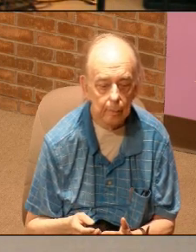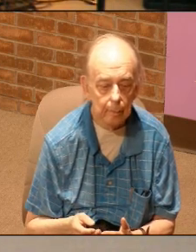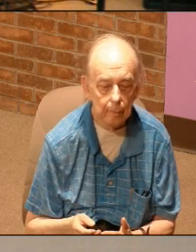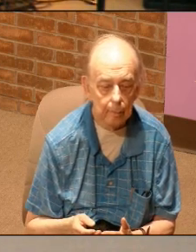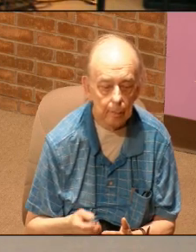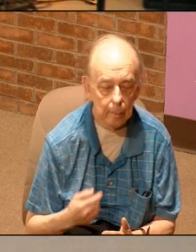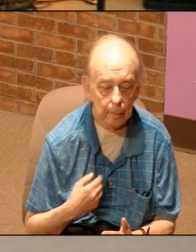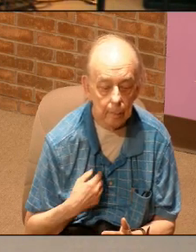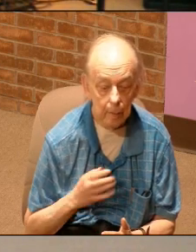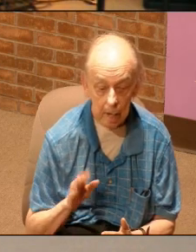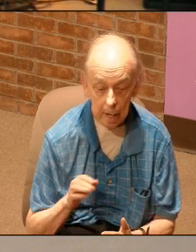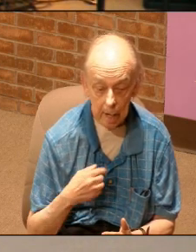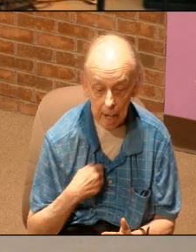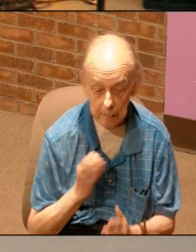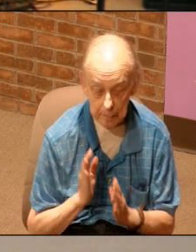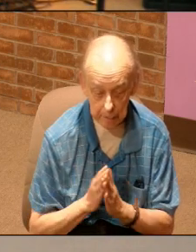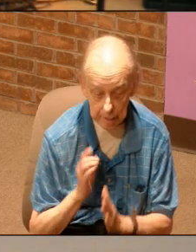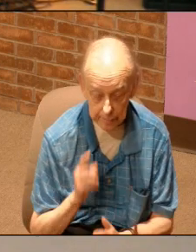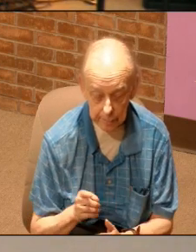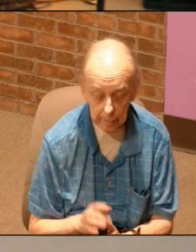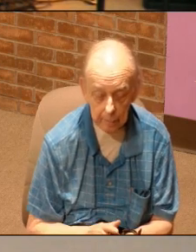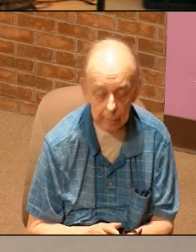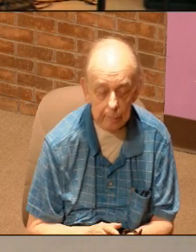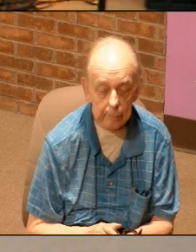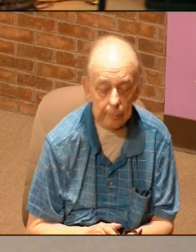hey, I'm praying for you.